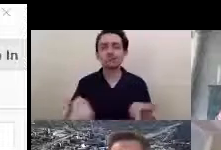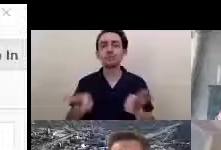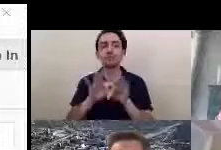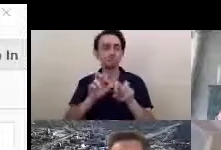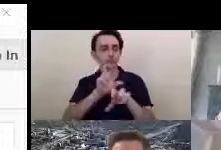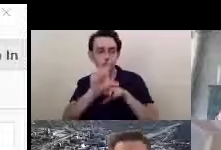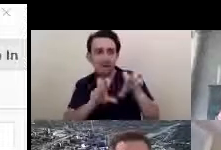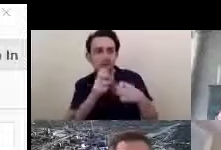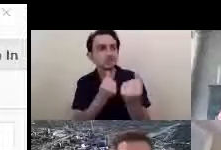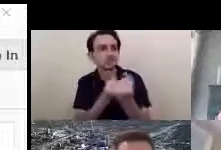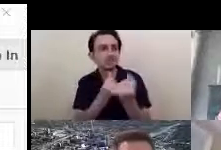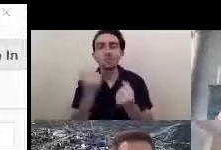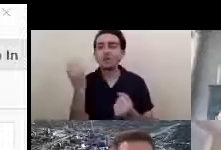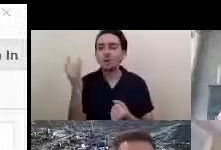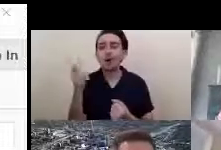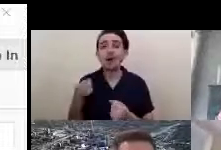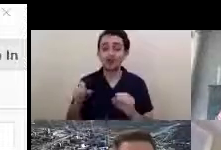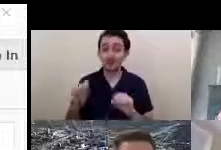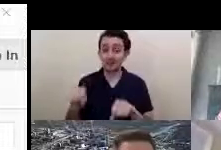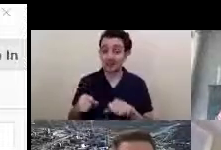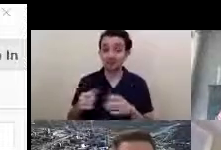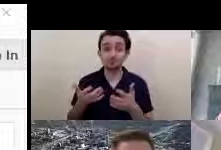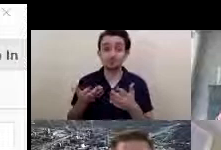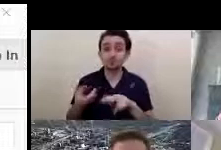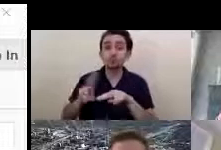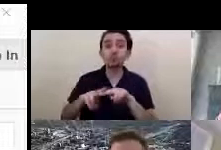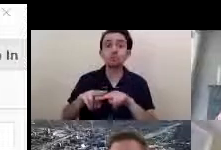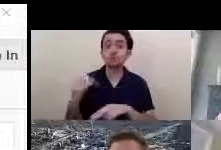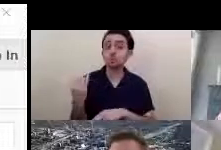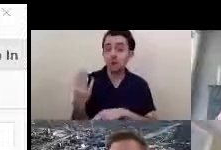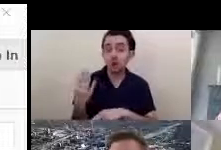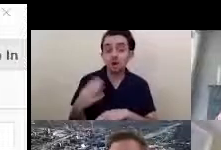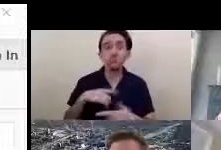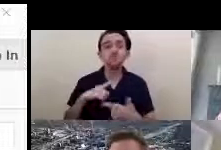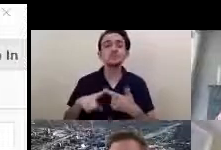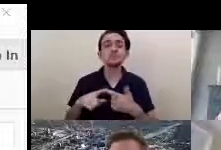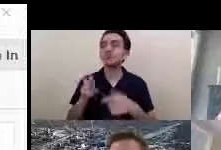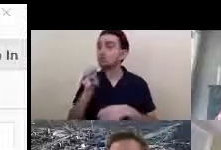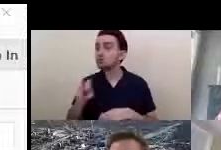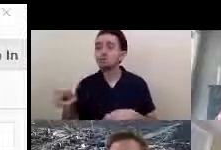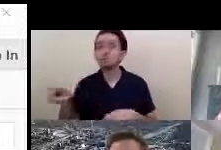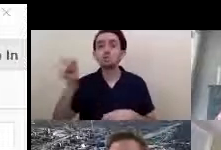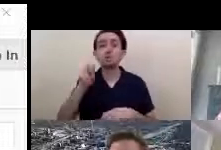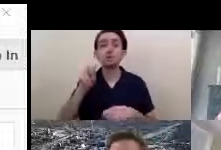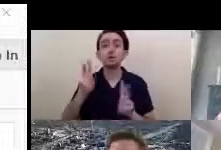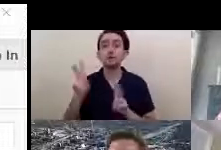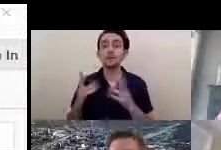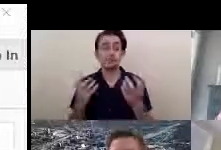their neighbor, when it means something important for our economy, whether that's tourism or other things. So this work